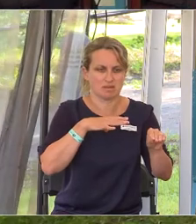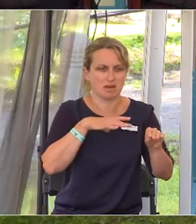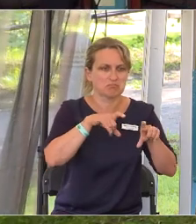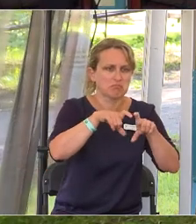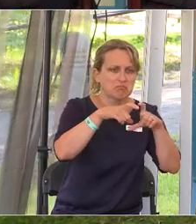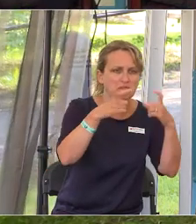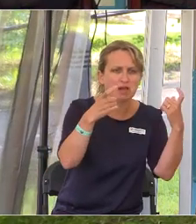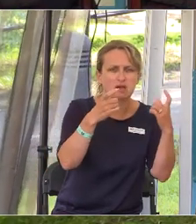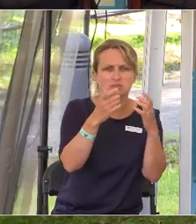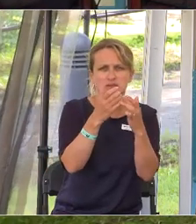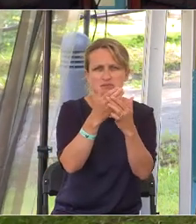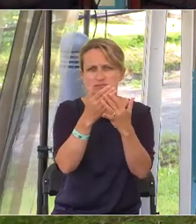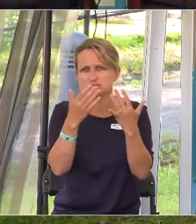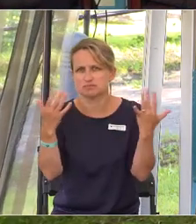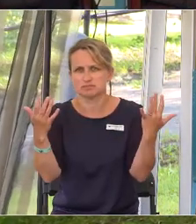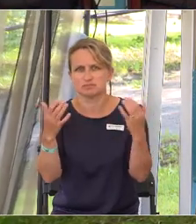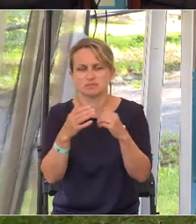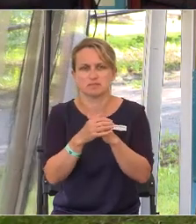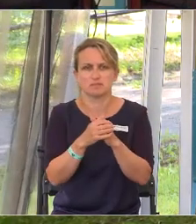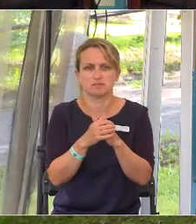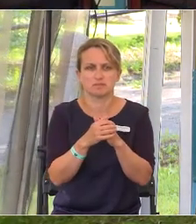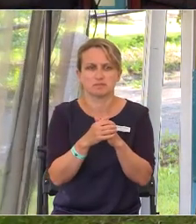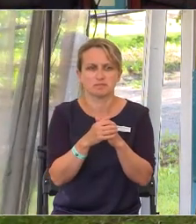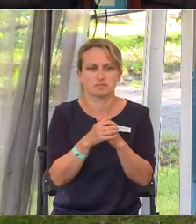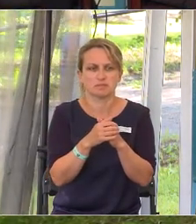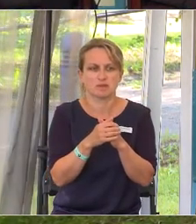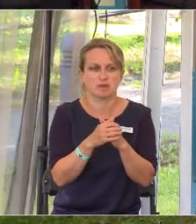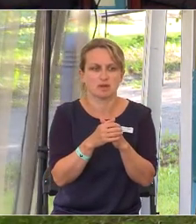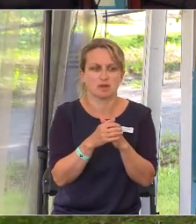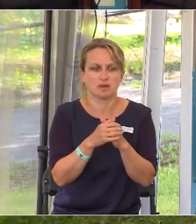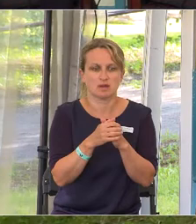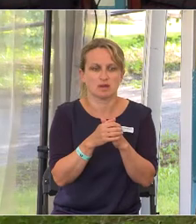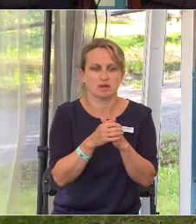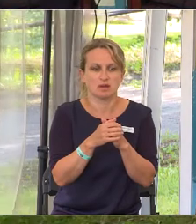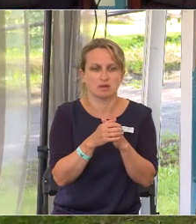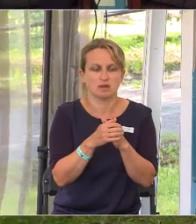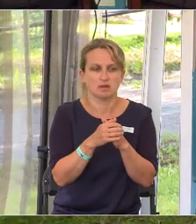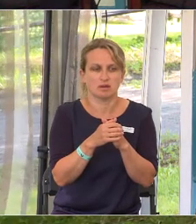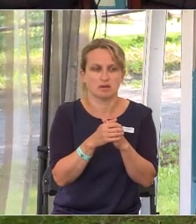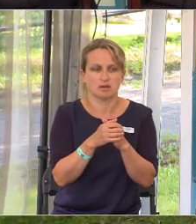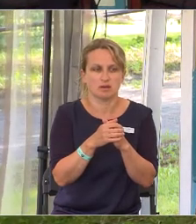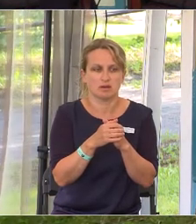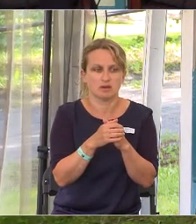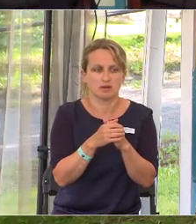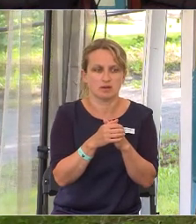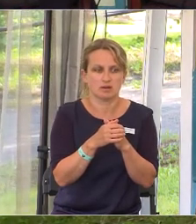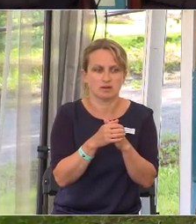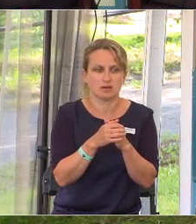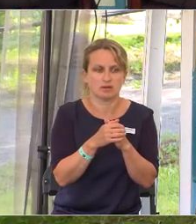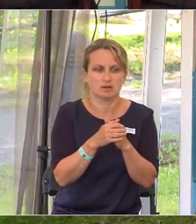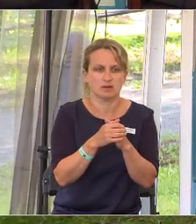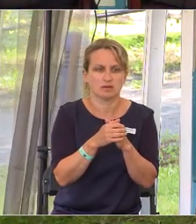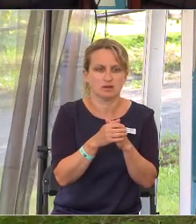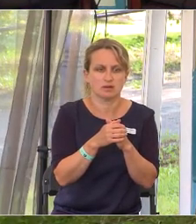businesses, the same relationships that are being used and to understand them as good, whereas now it's just going to take the rest